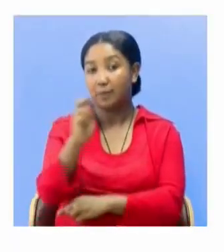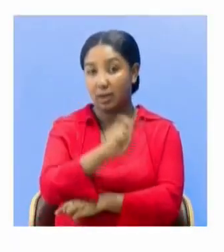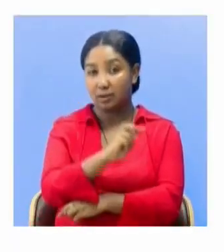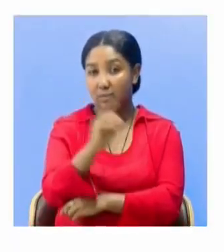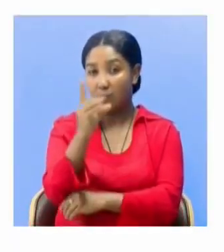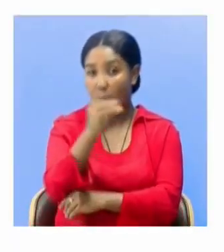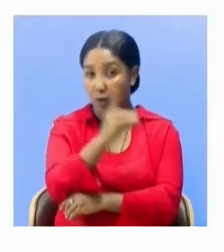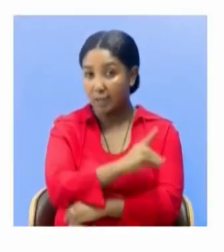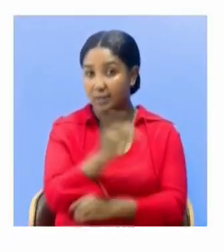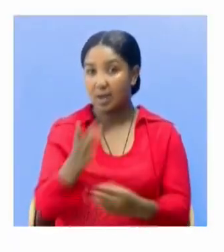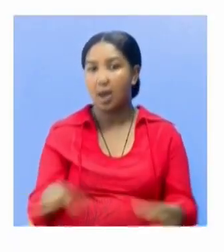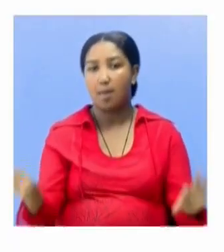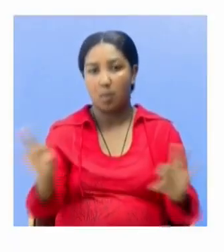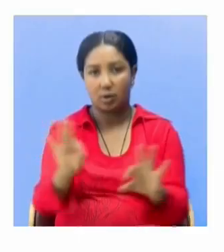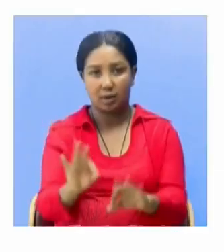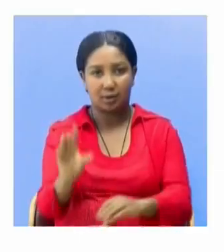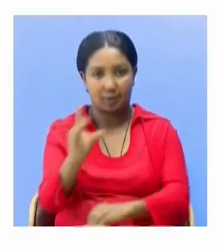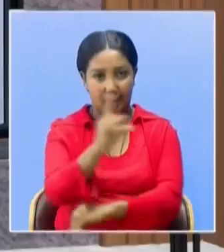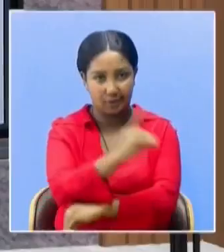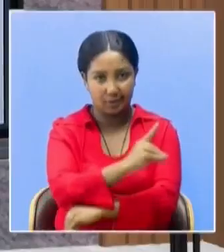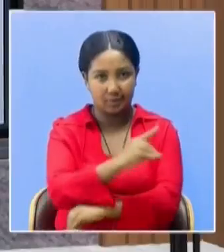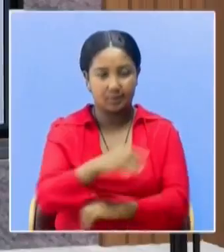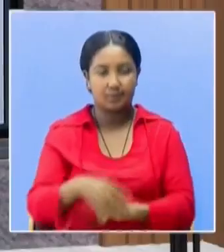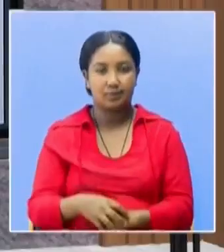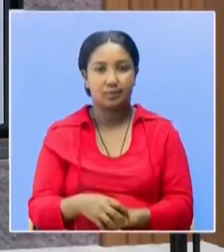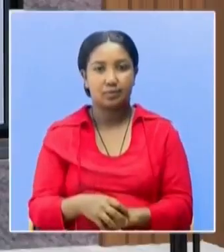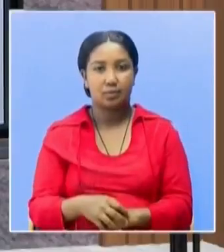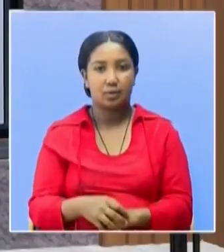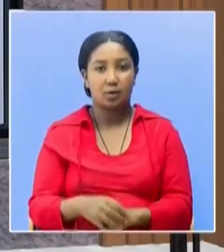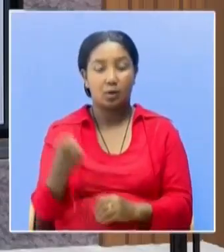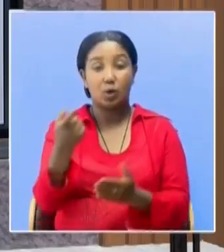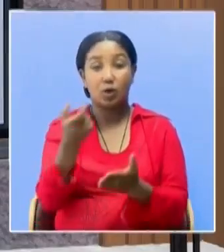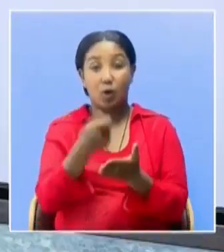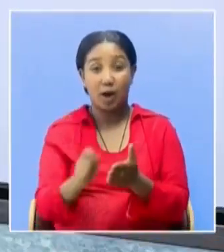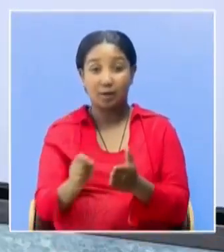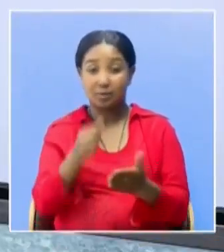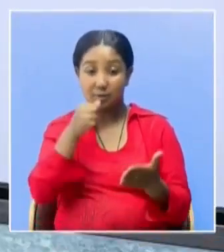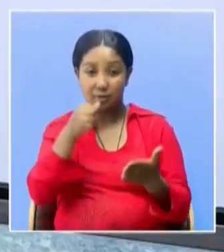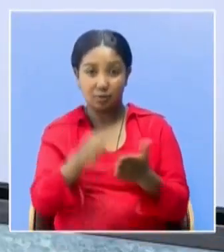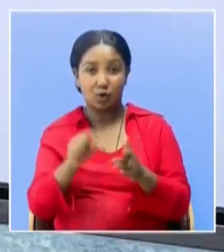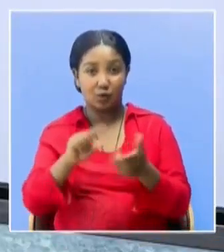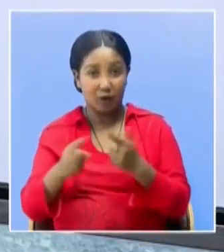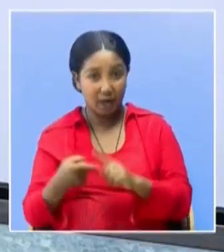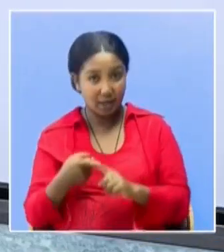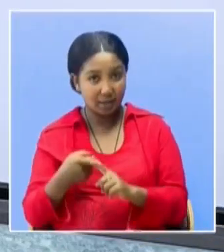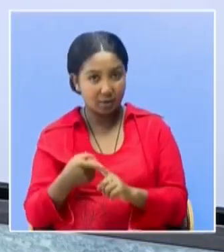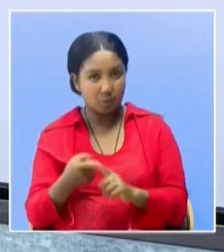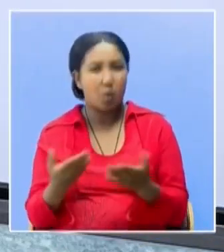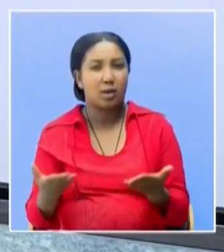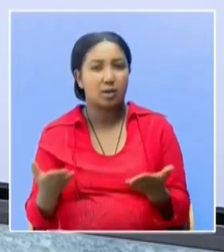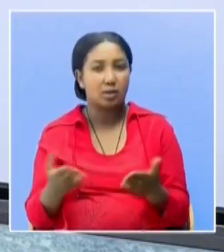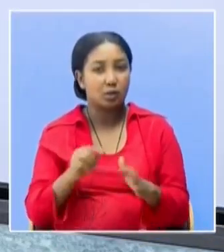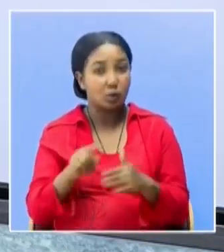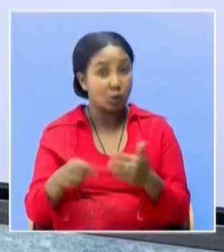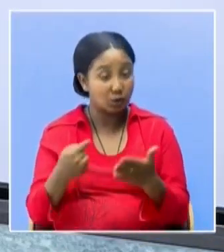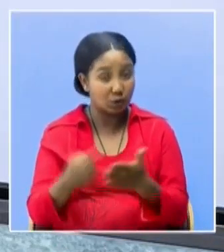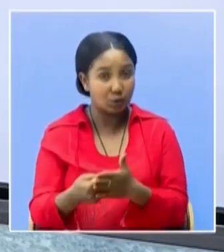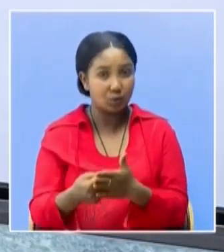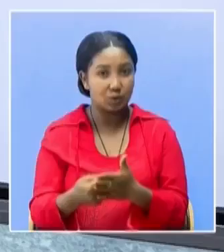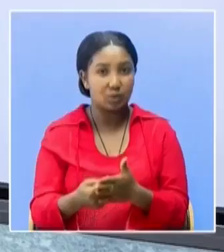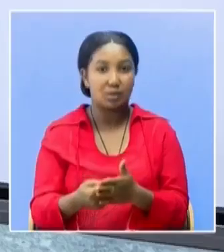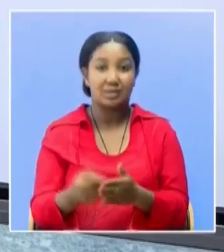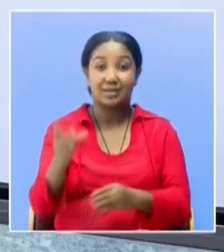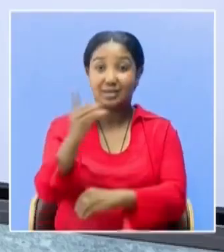important. Date, yeah. When you write a letter to your friend is, yeah. Therefore, in the case of